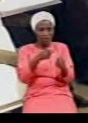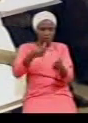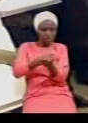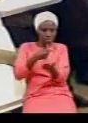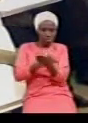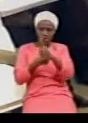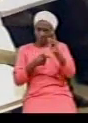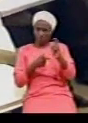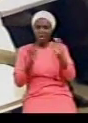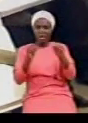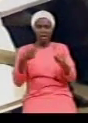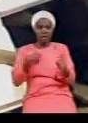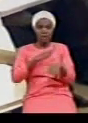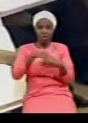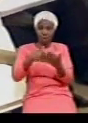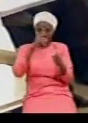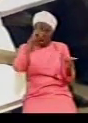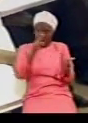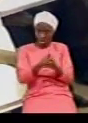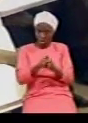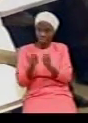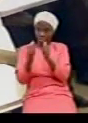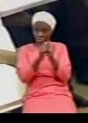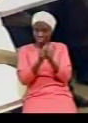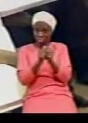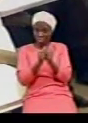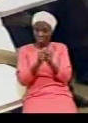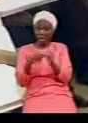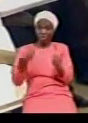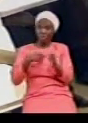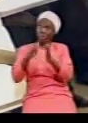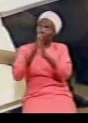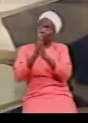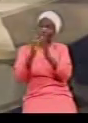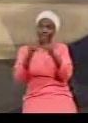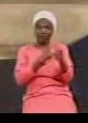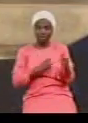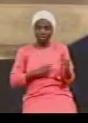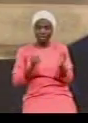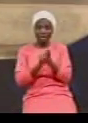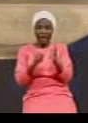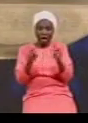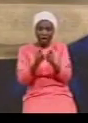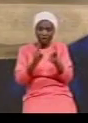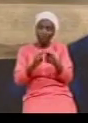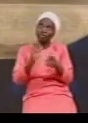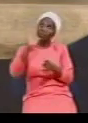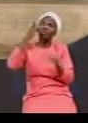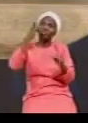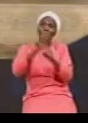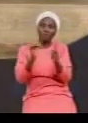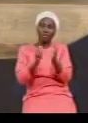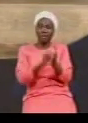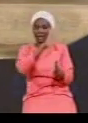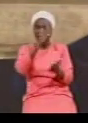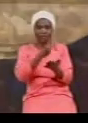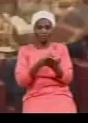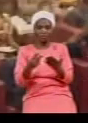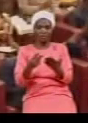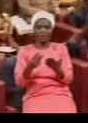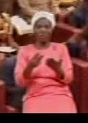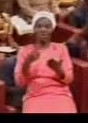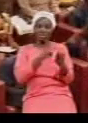agree together? We're going to ask the Lord, and according to the promise that will not fail, the Lord will give unto